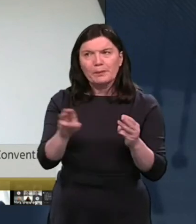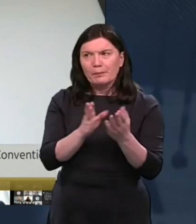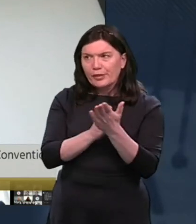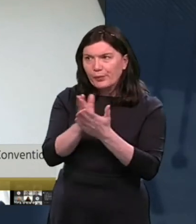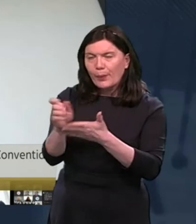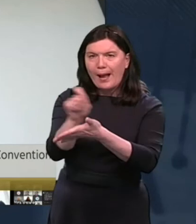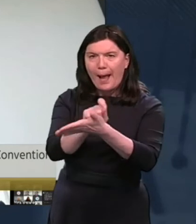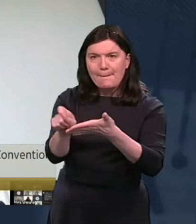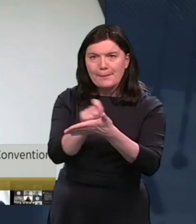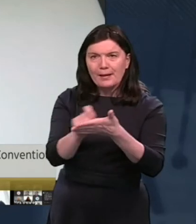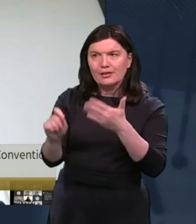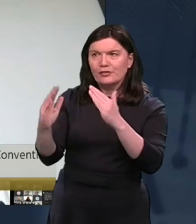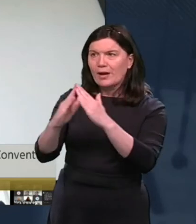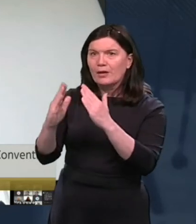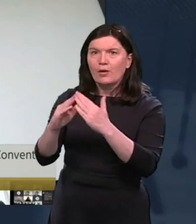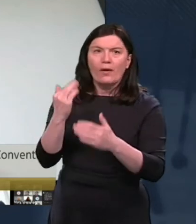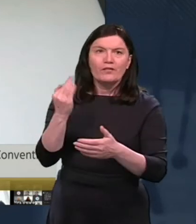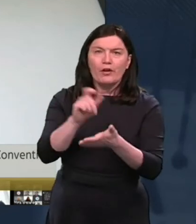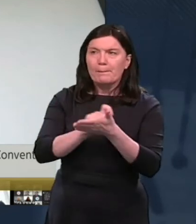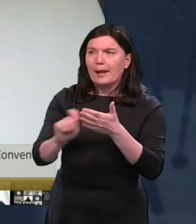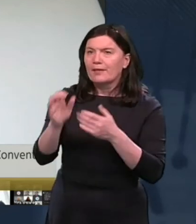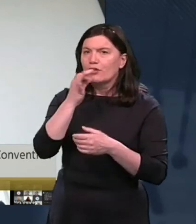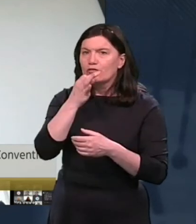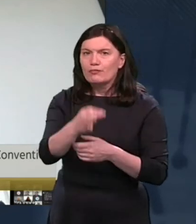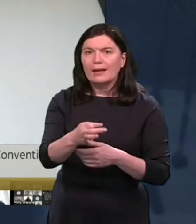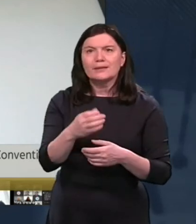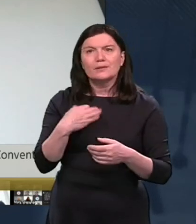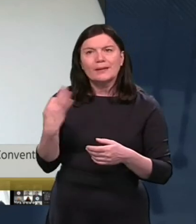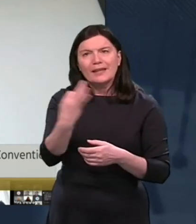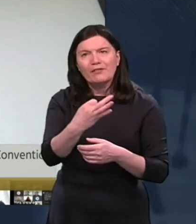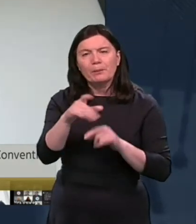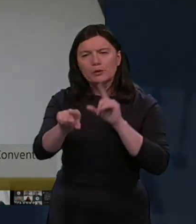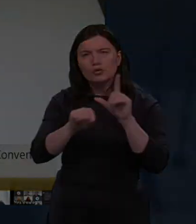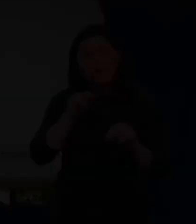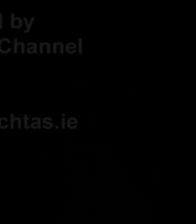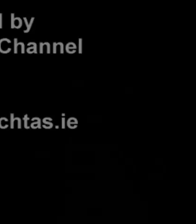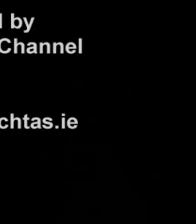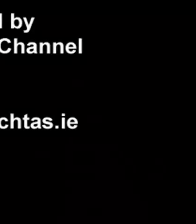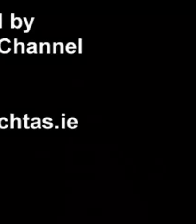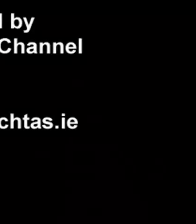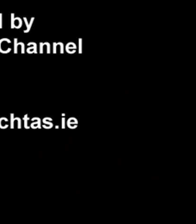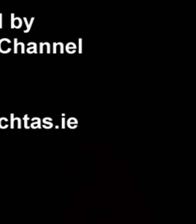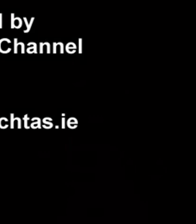for housing adaptations, to try and give them that choice and independent living.